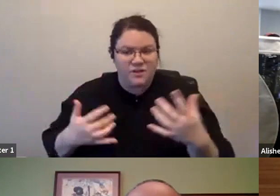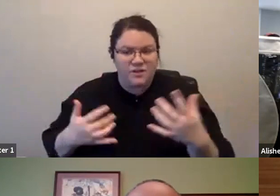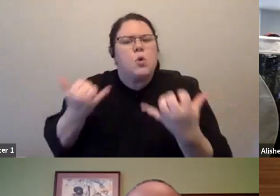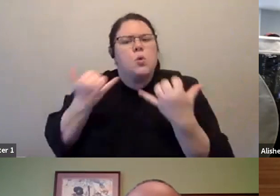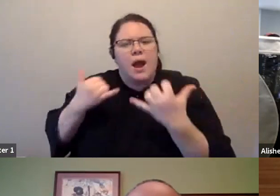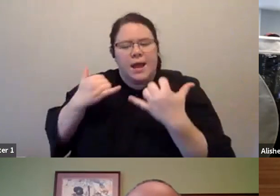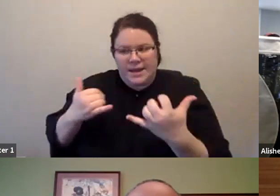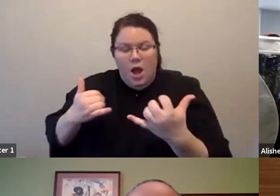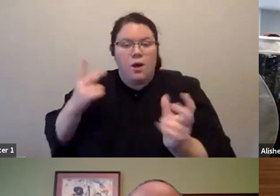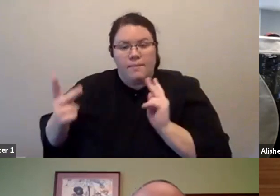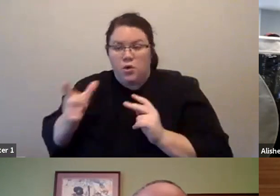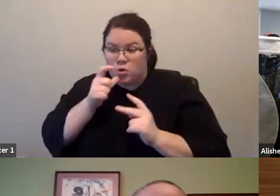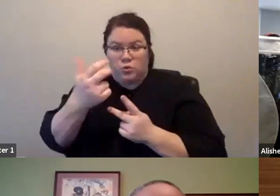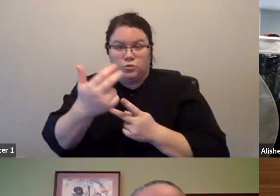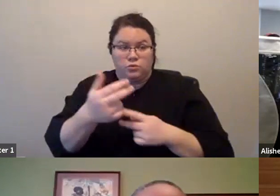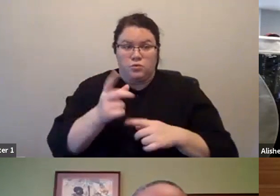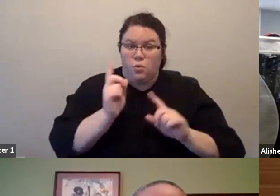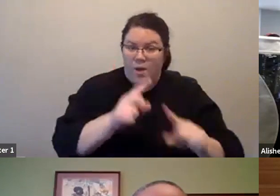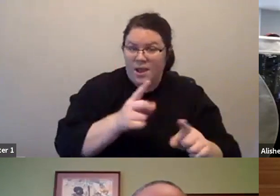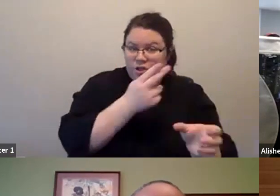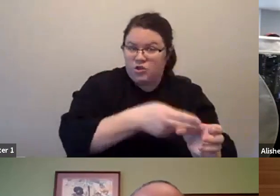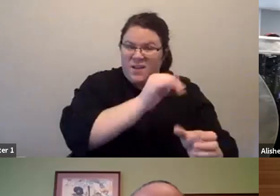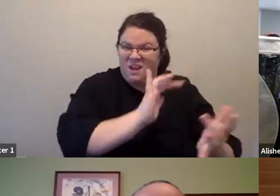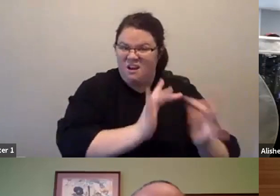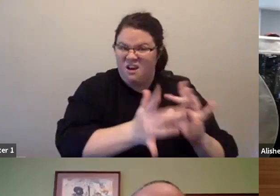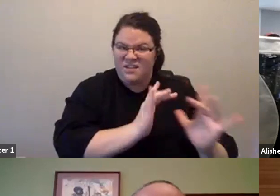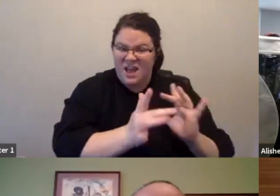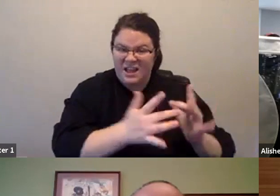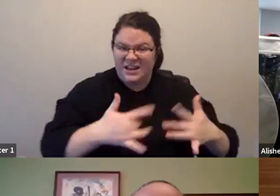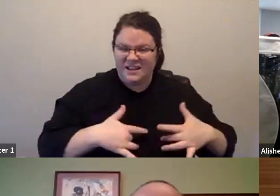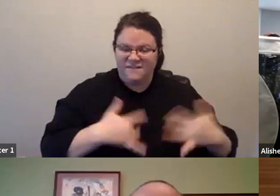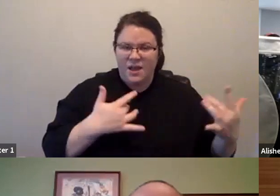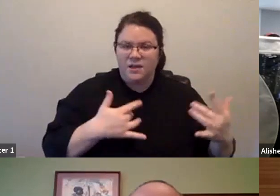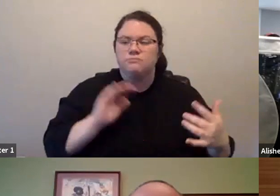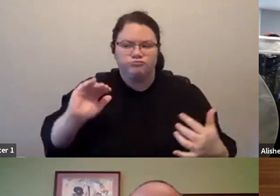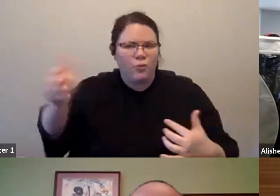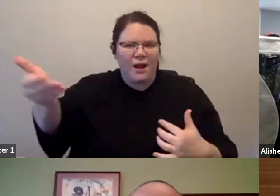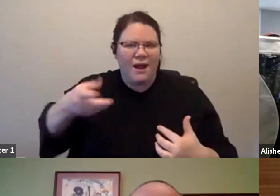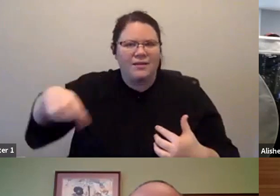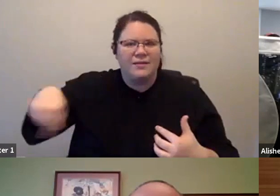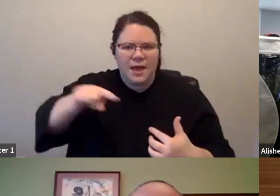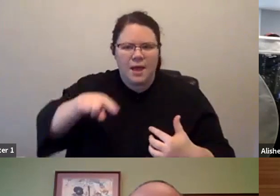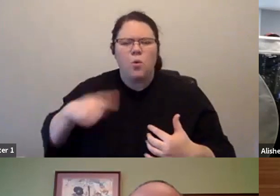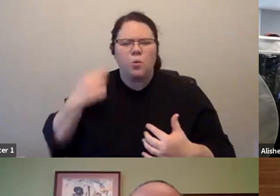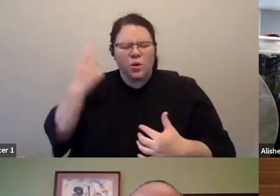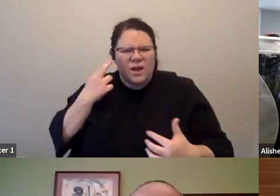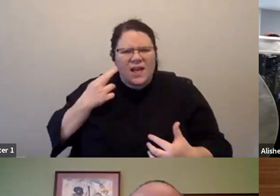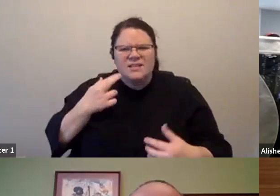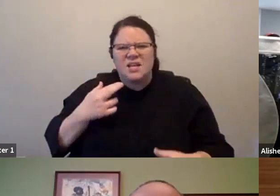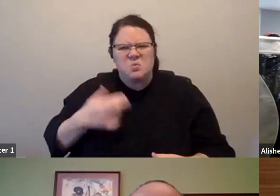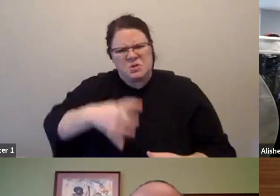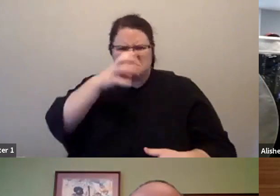of those individuals from that fair as well. So we are continually, we realize we have to be flexible during